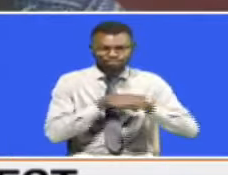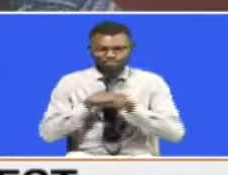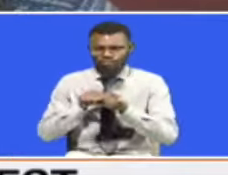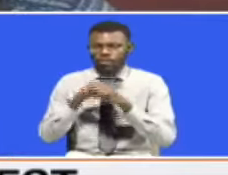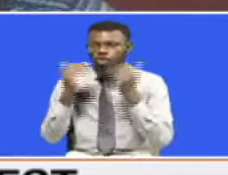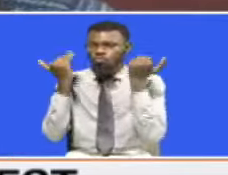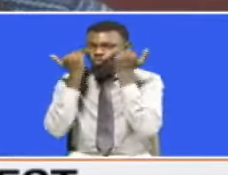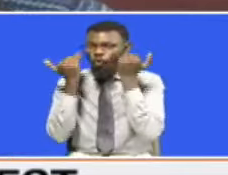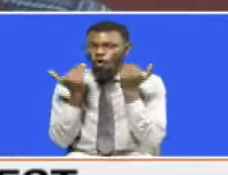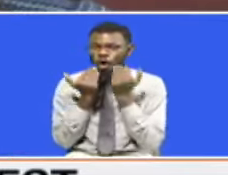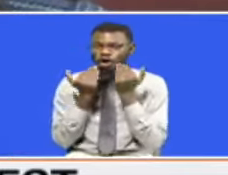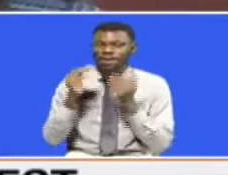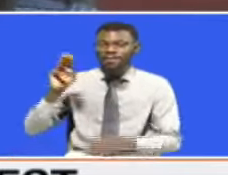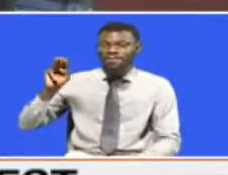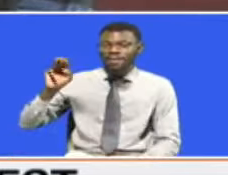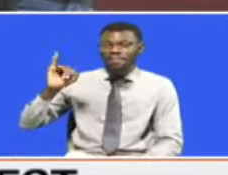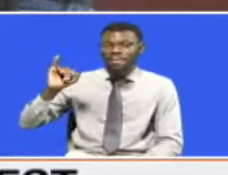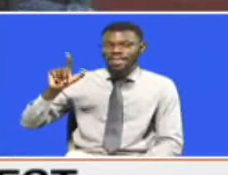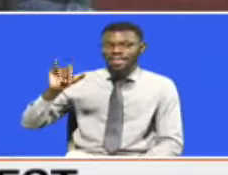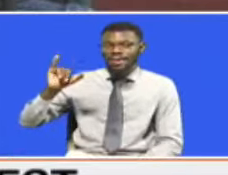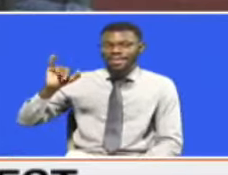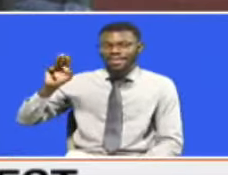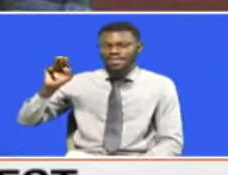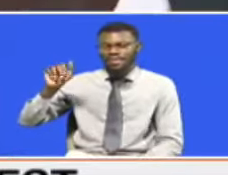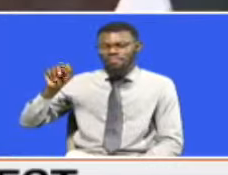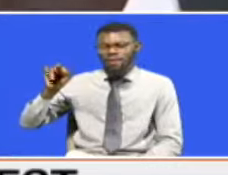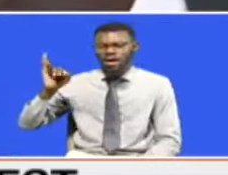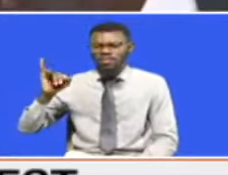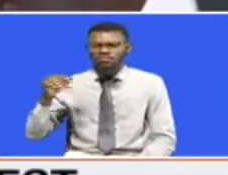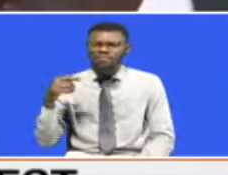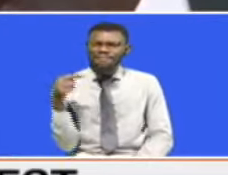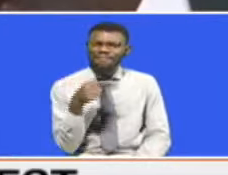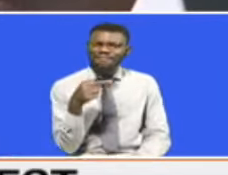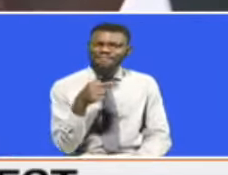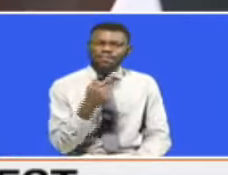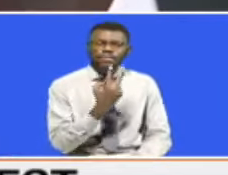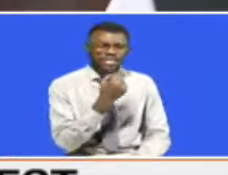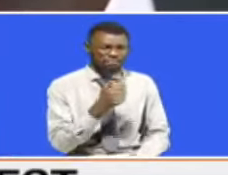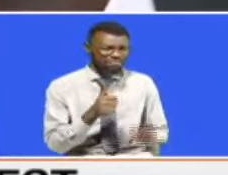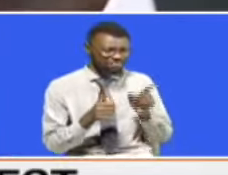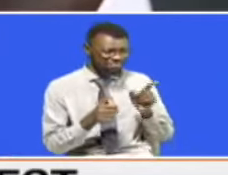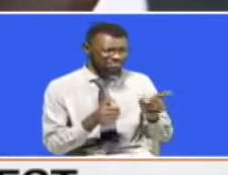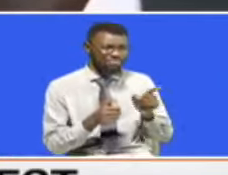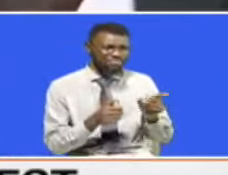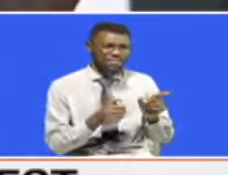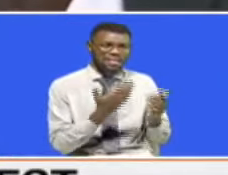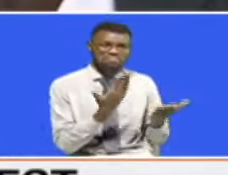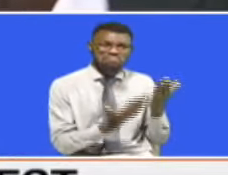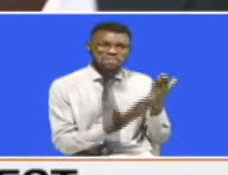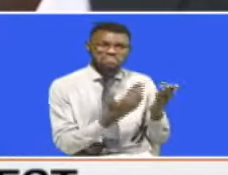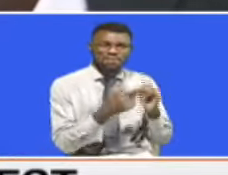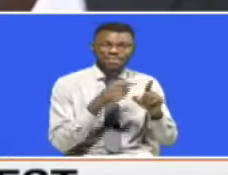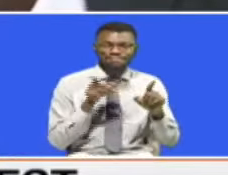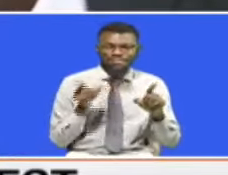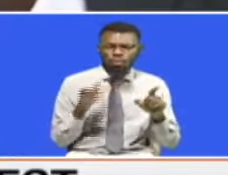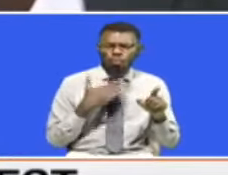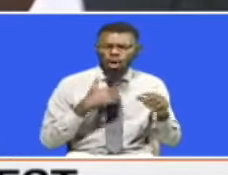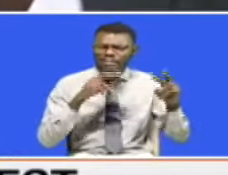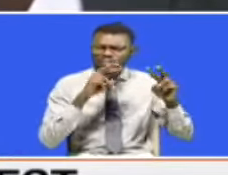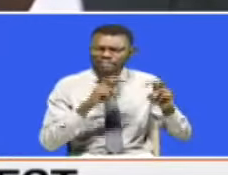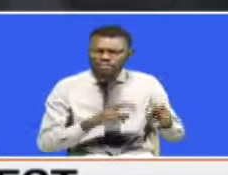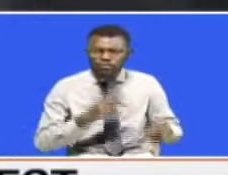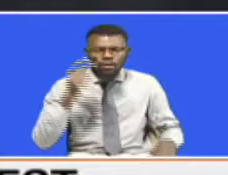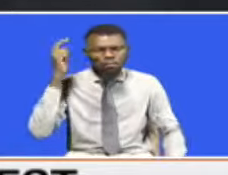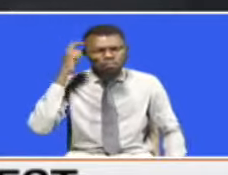Abdul at the Milimani Law Court on Wednesday on miscellaneous application indicating that police needed to conduct mental and